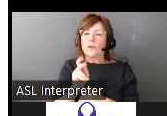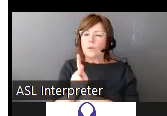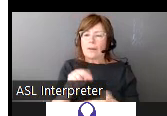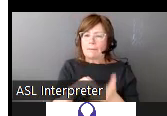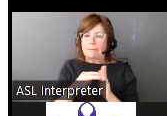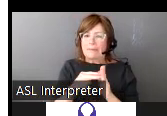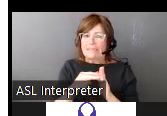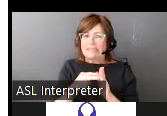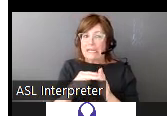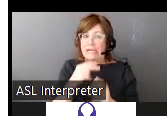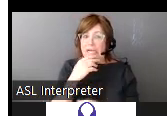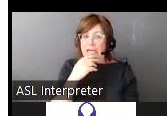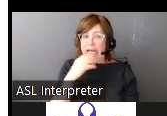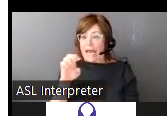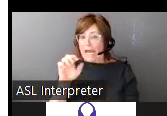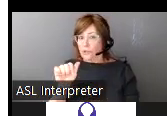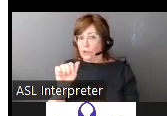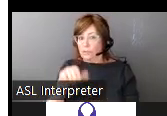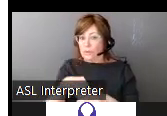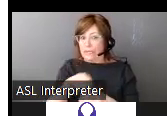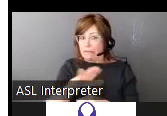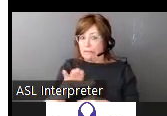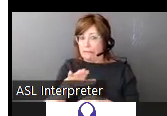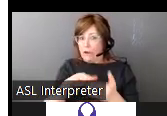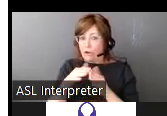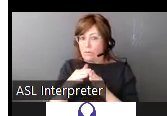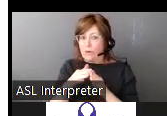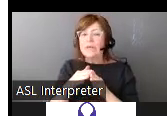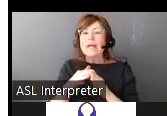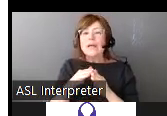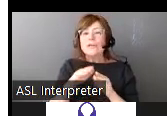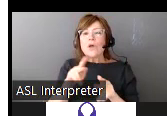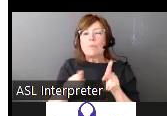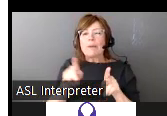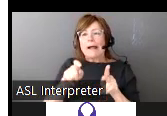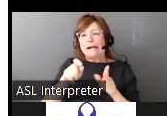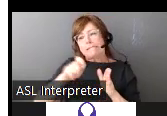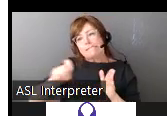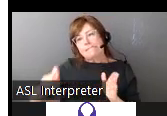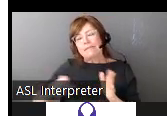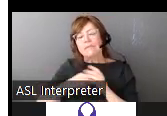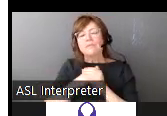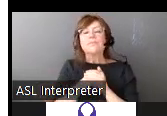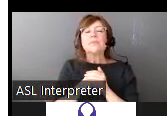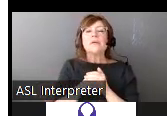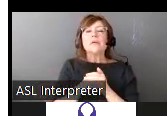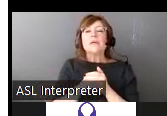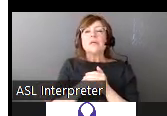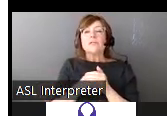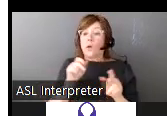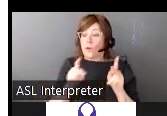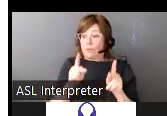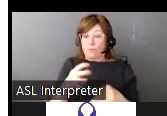So this is how they rank them. So the participants